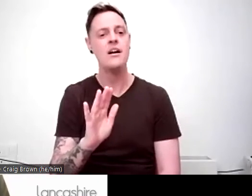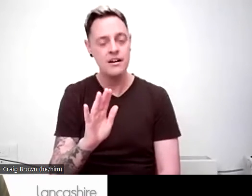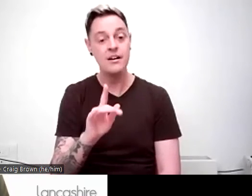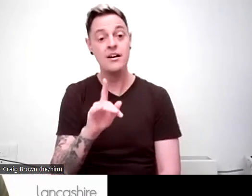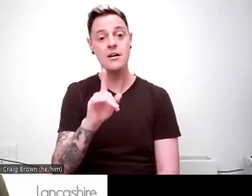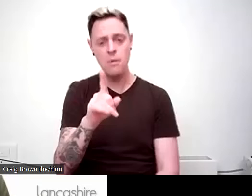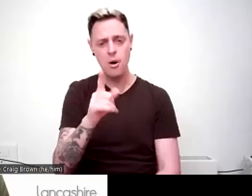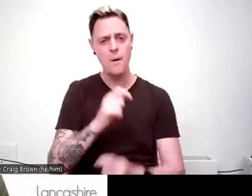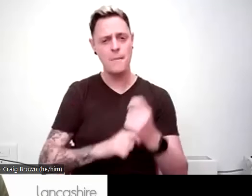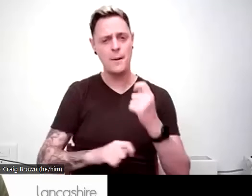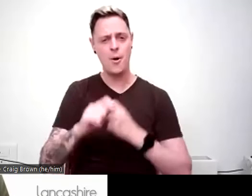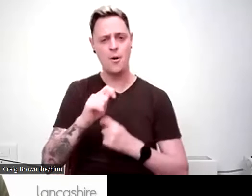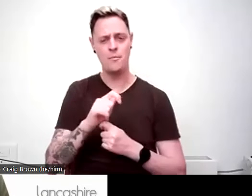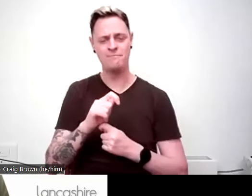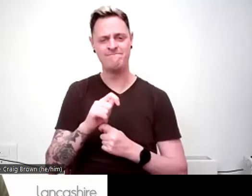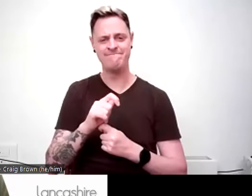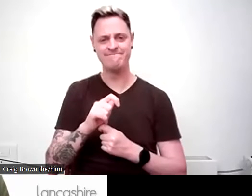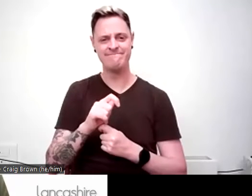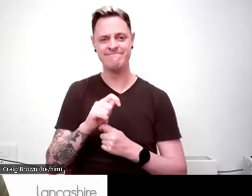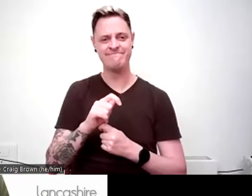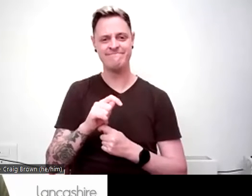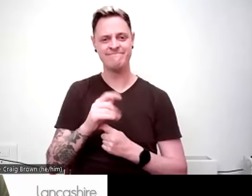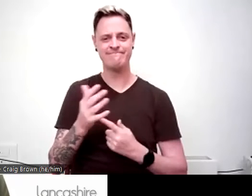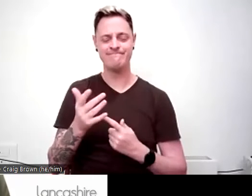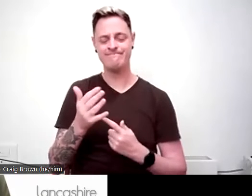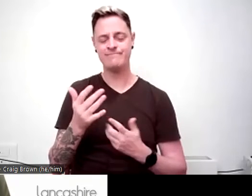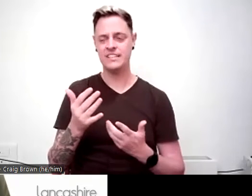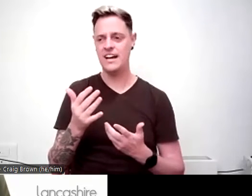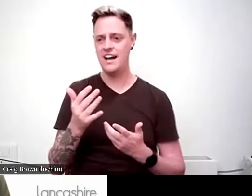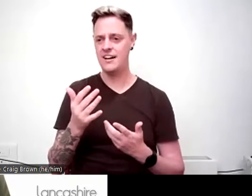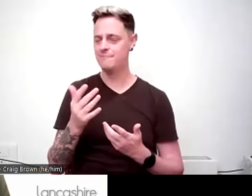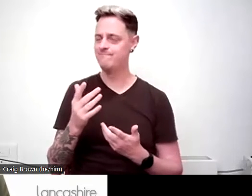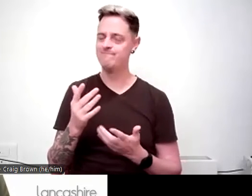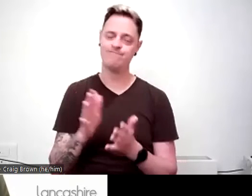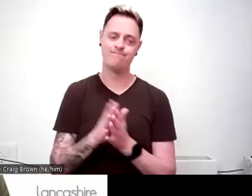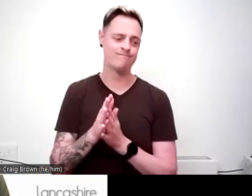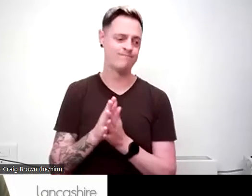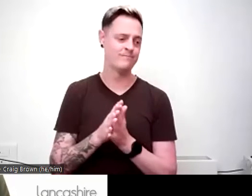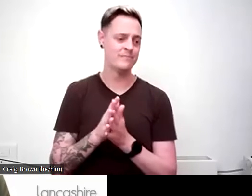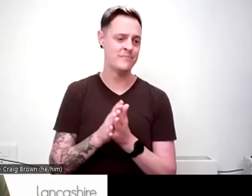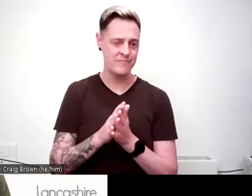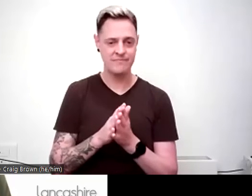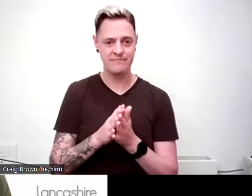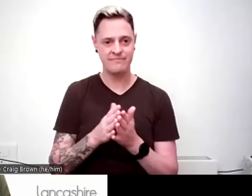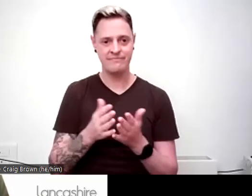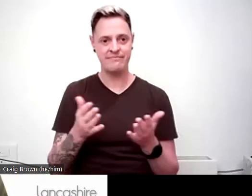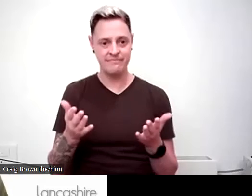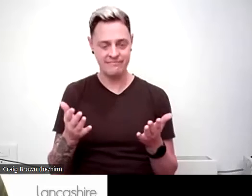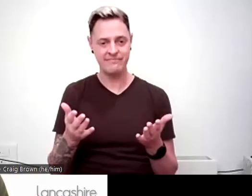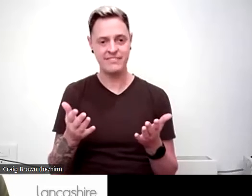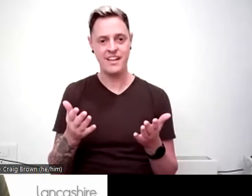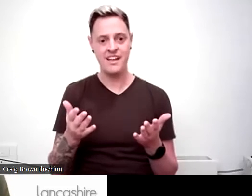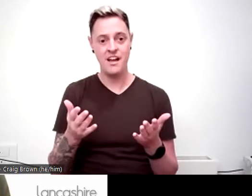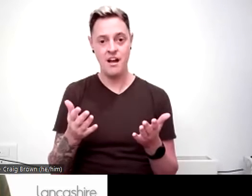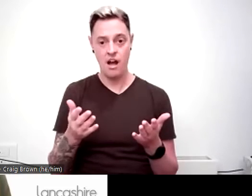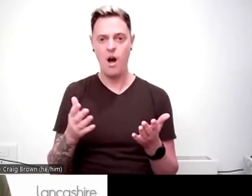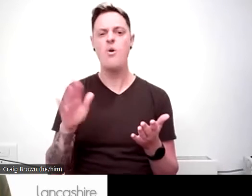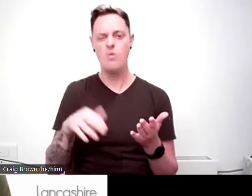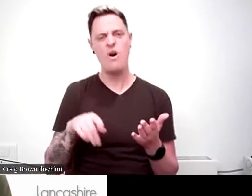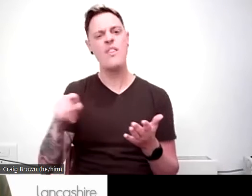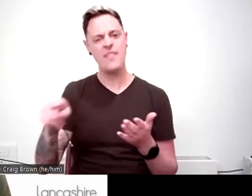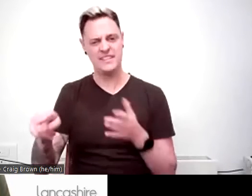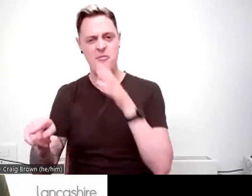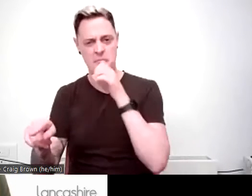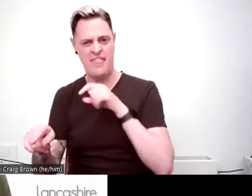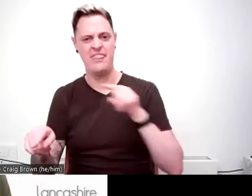often be kind of put into this patriarchal mindset of like, okay, well, this is for women and this is for